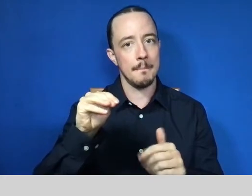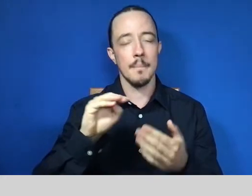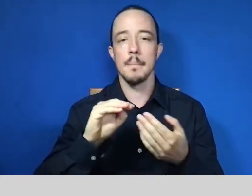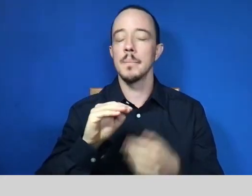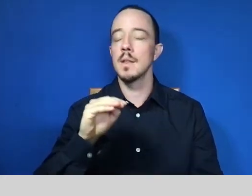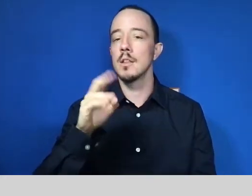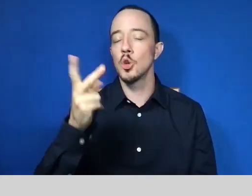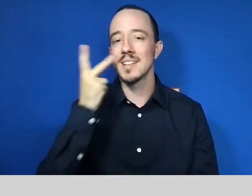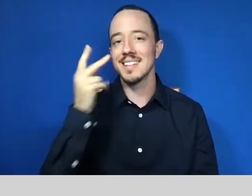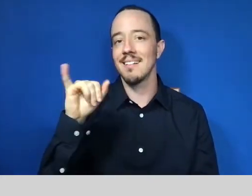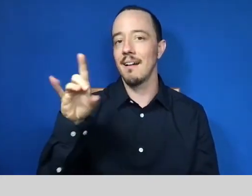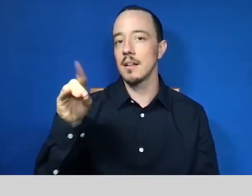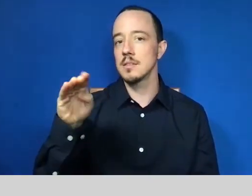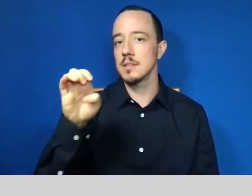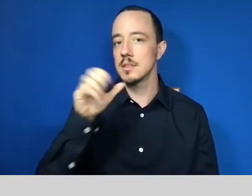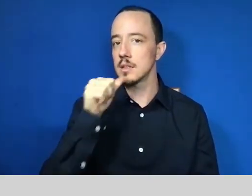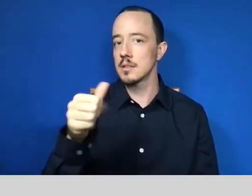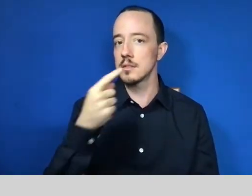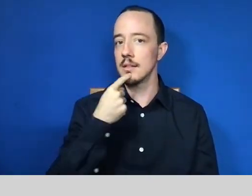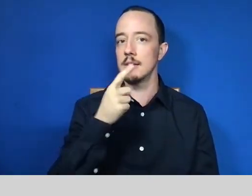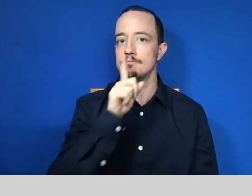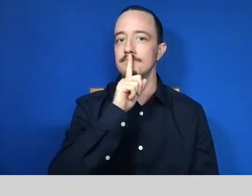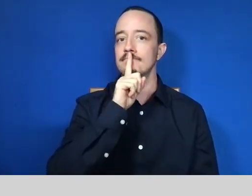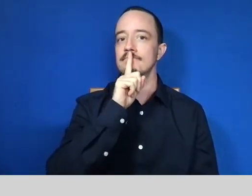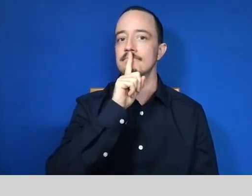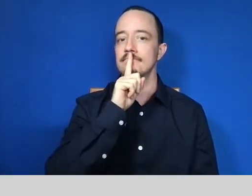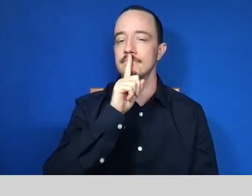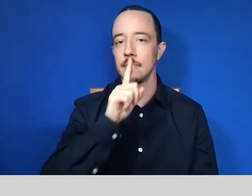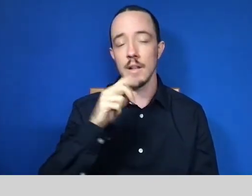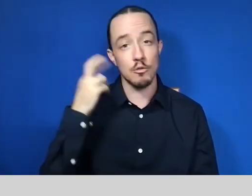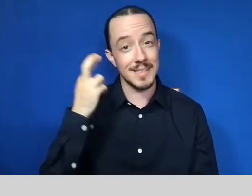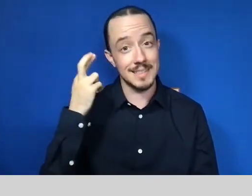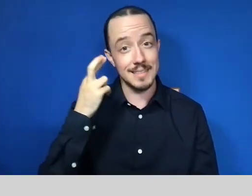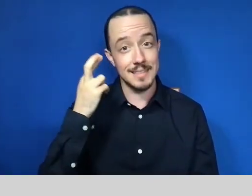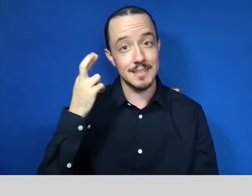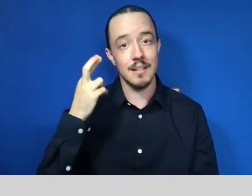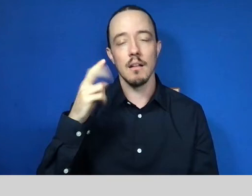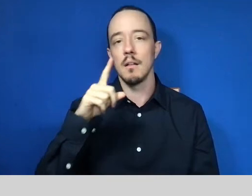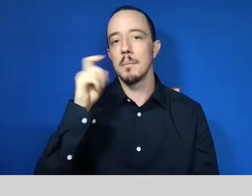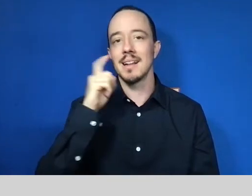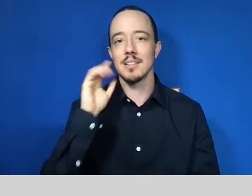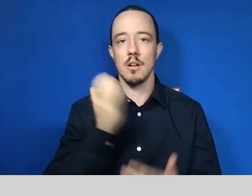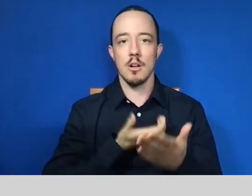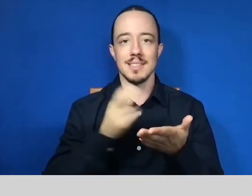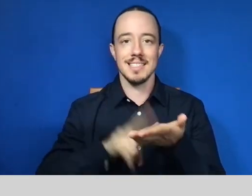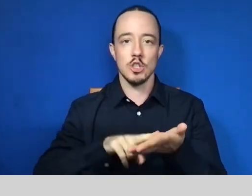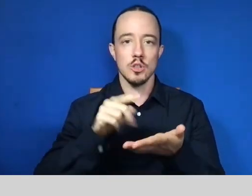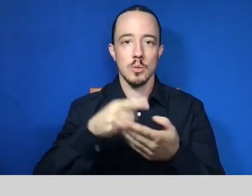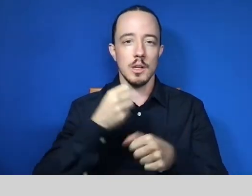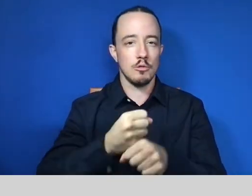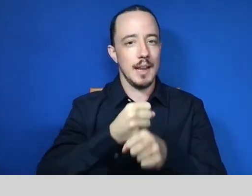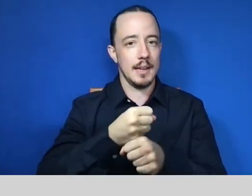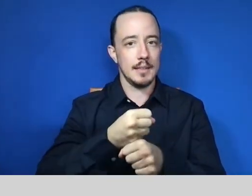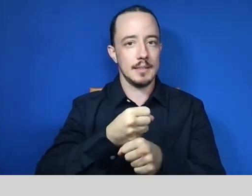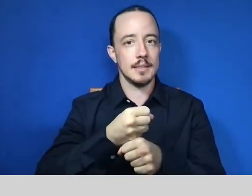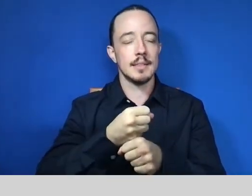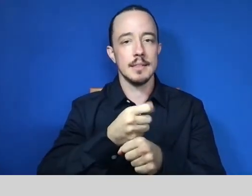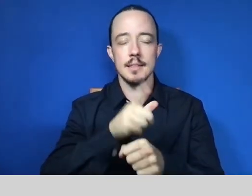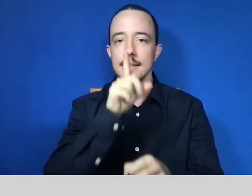we can see that IDE does not say a word about this. That's because our signatures that we